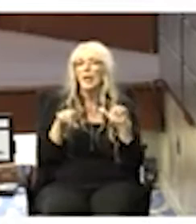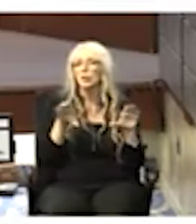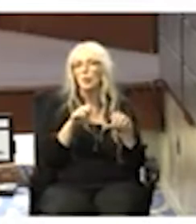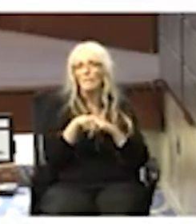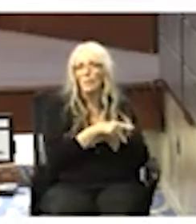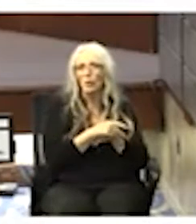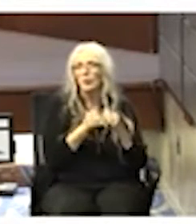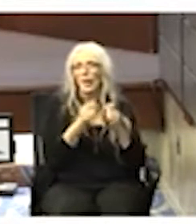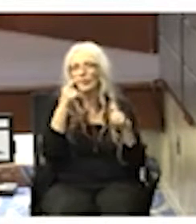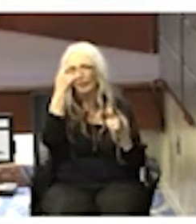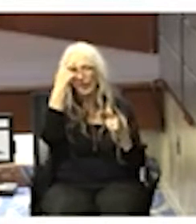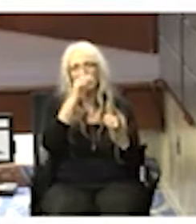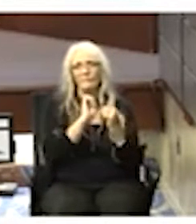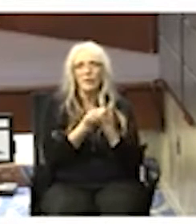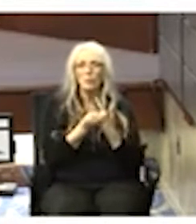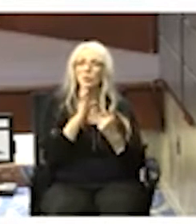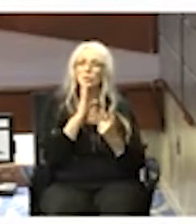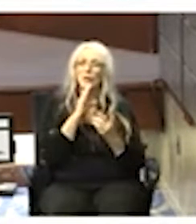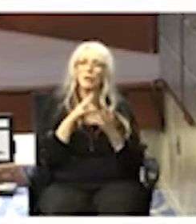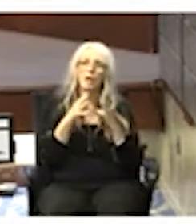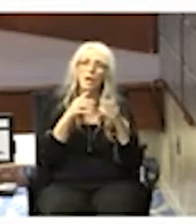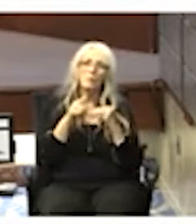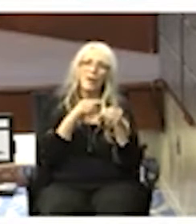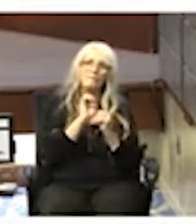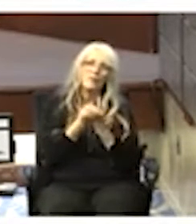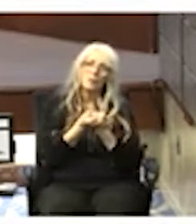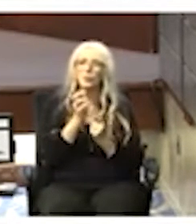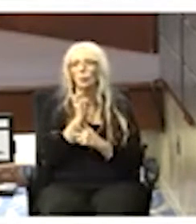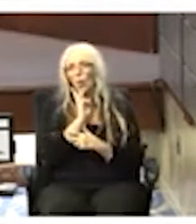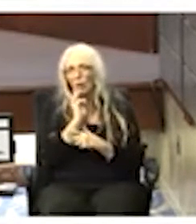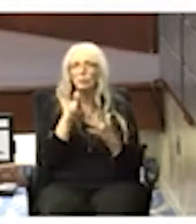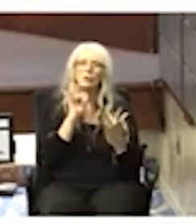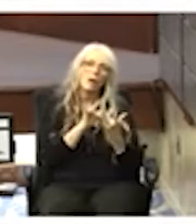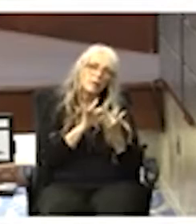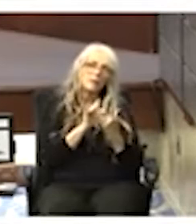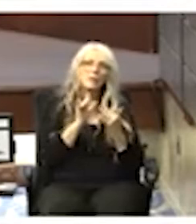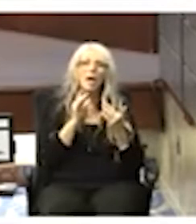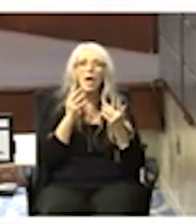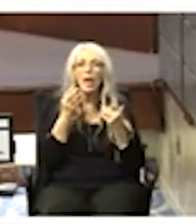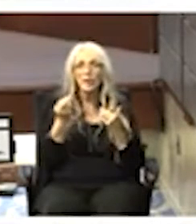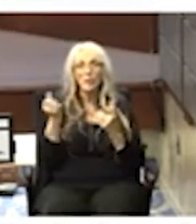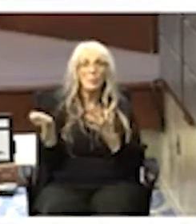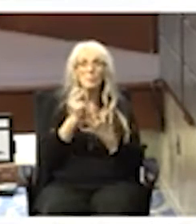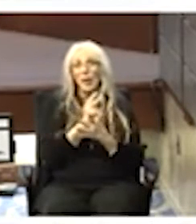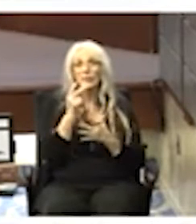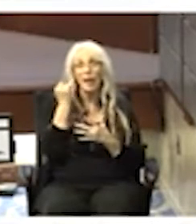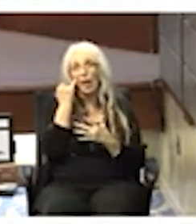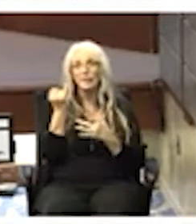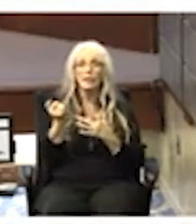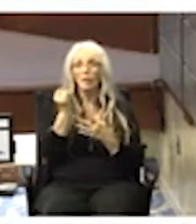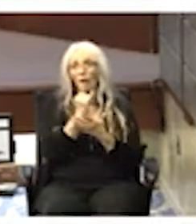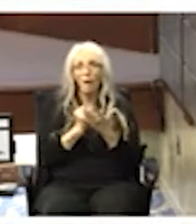about environment, and obviously we just talked a lot about environment and water and context, and then coming back to ideas of art